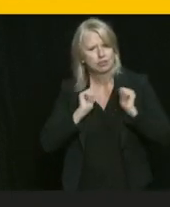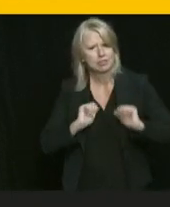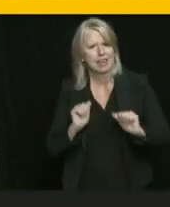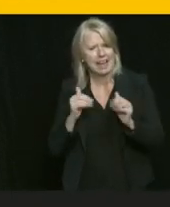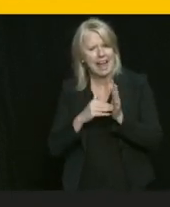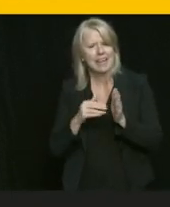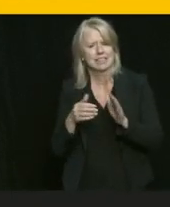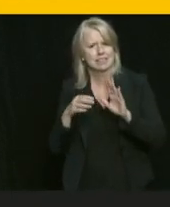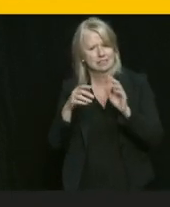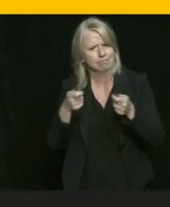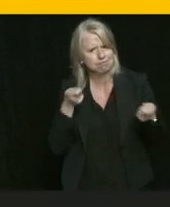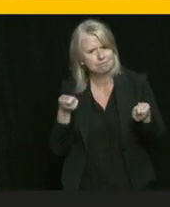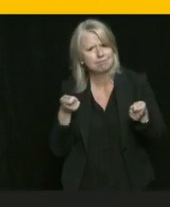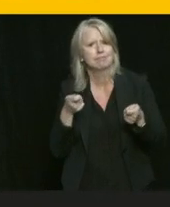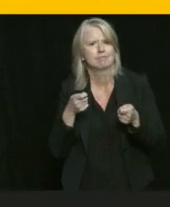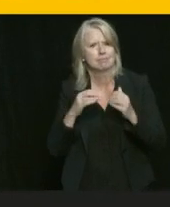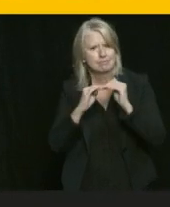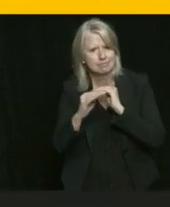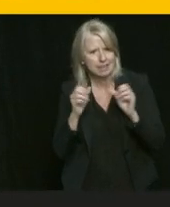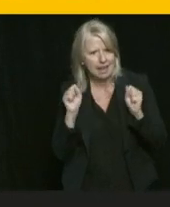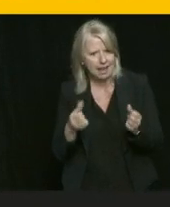lead.